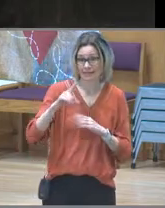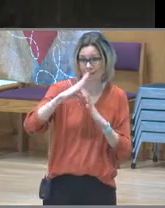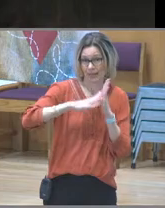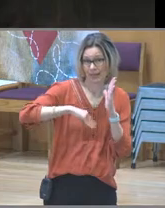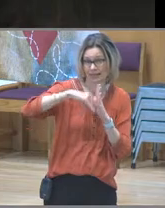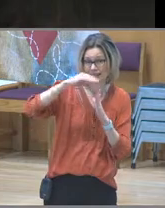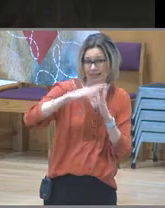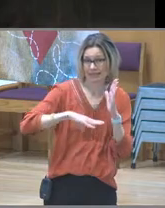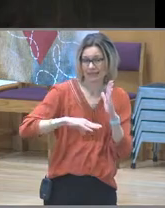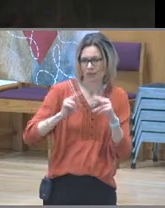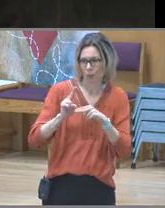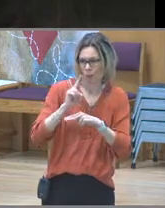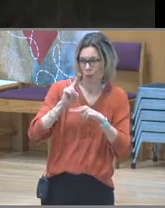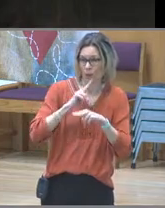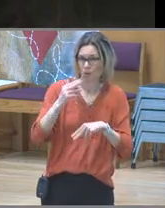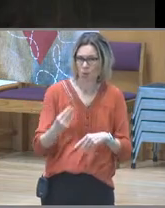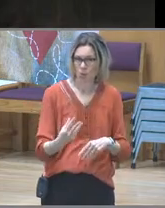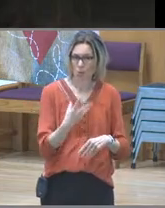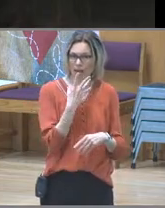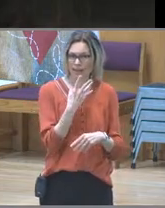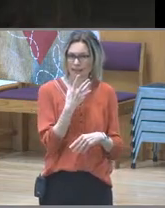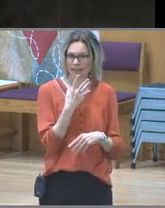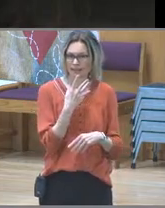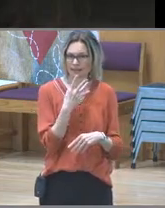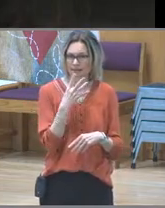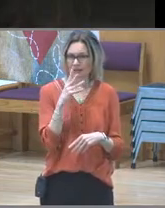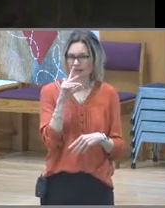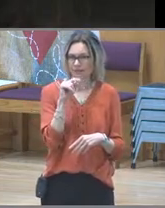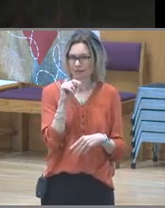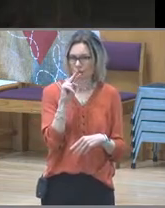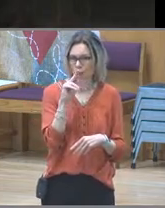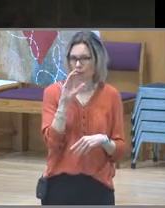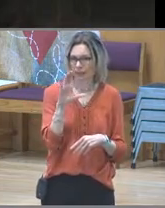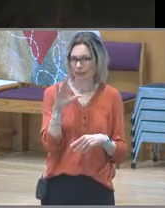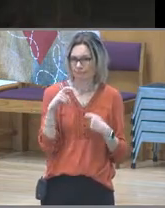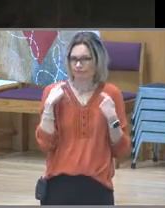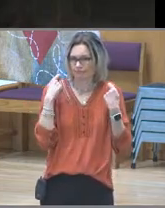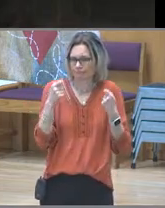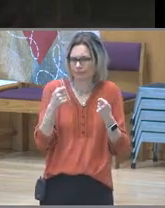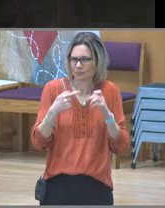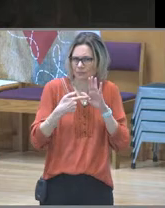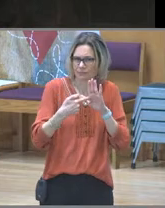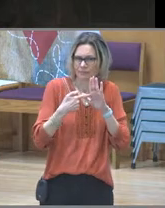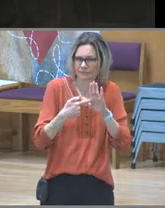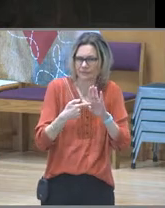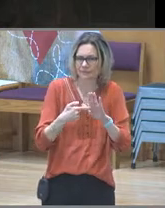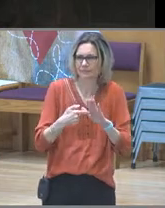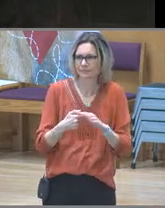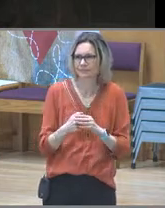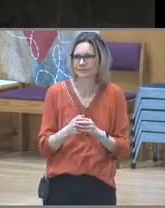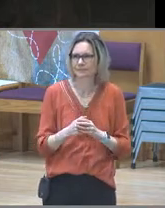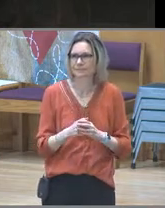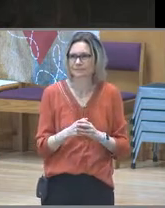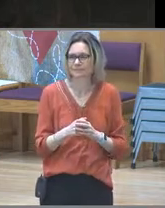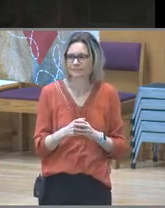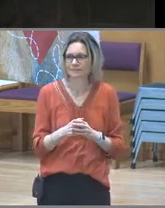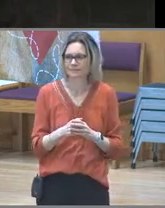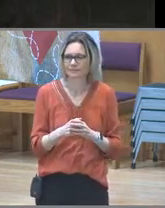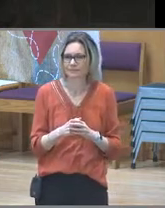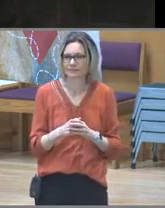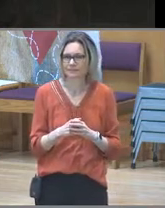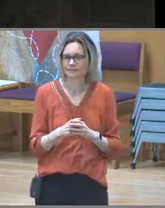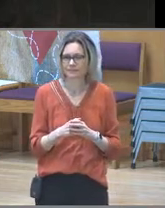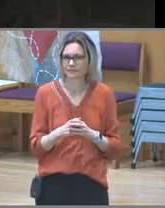painting, she's wearing a white tunic that represents the newness of the